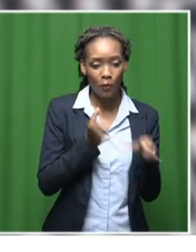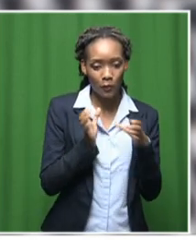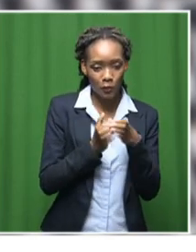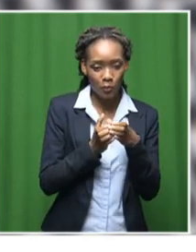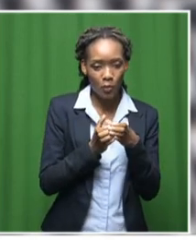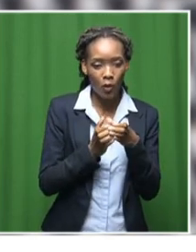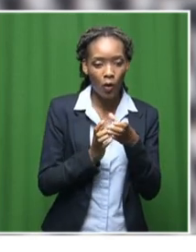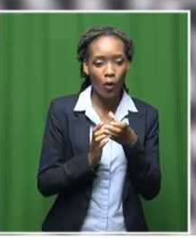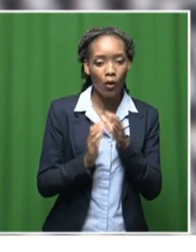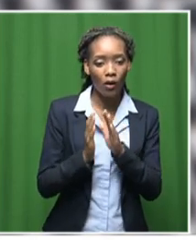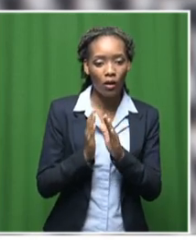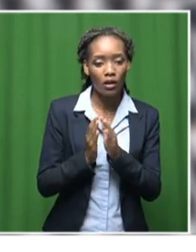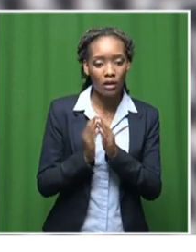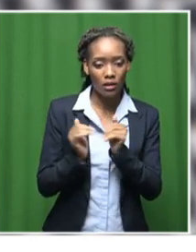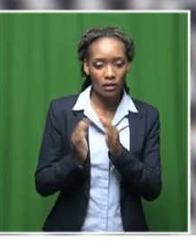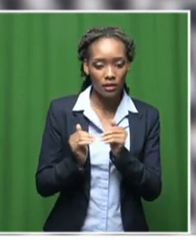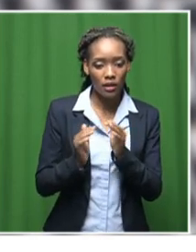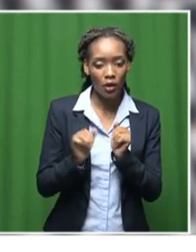in the Southern Cape, and